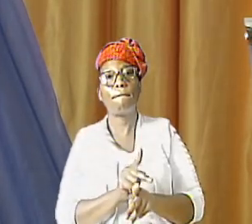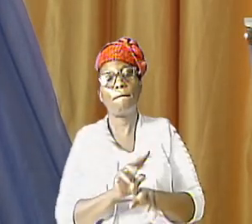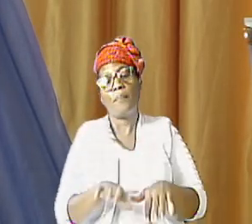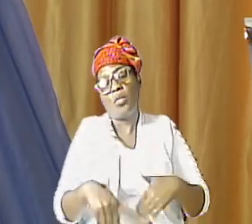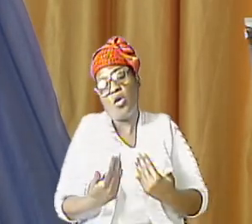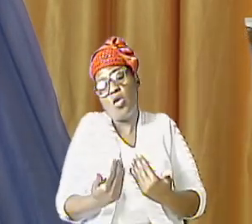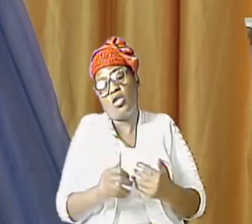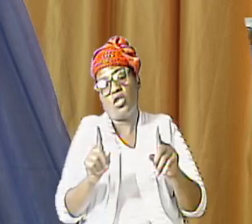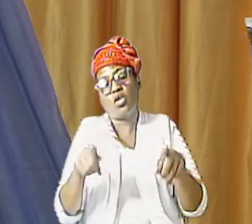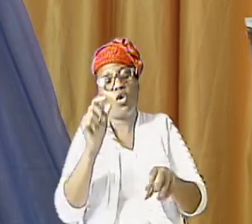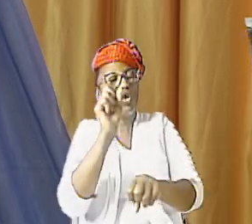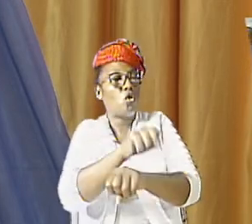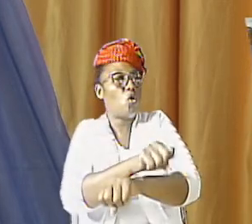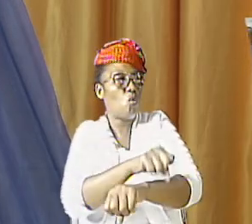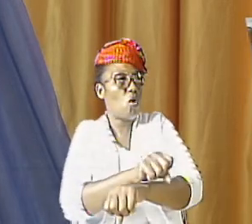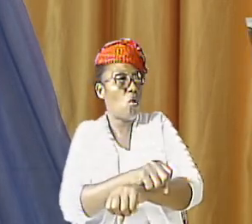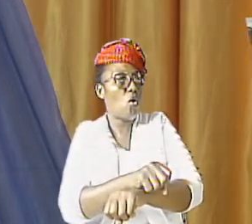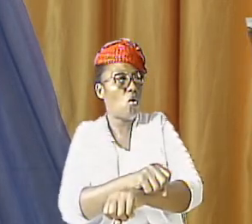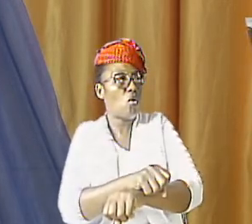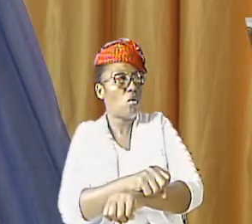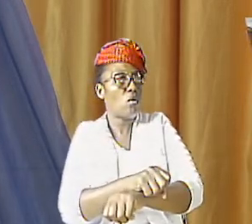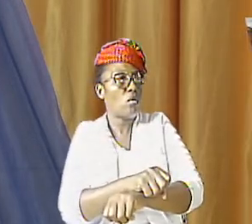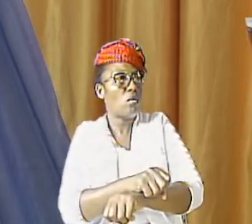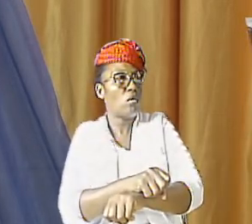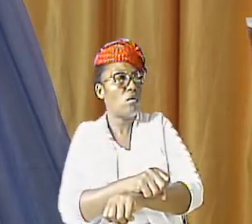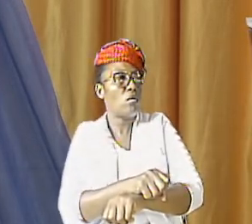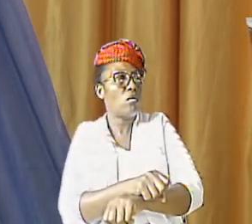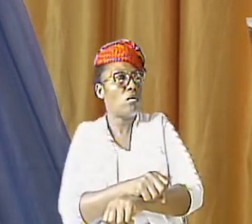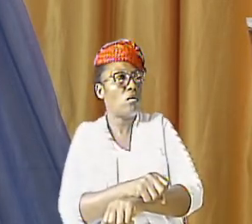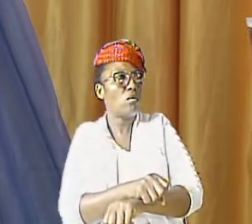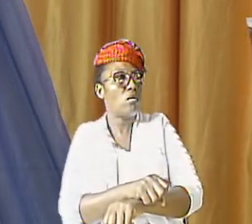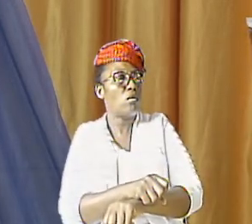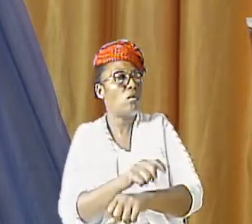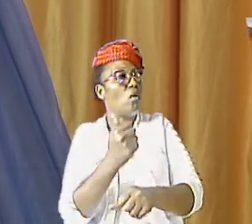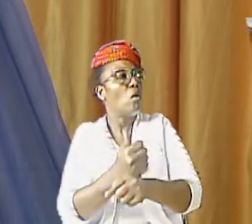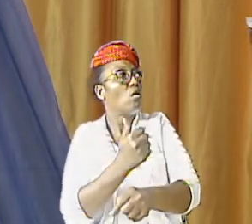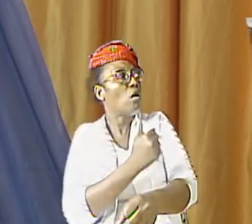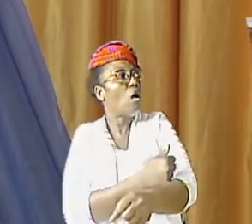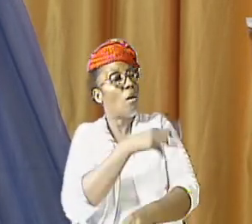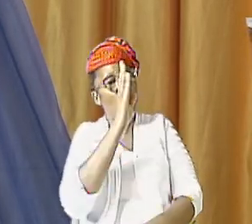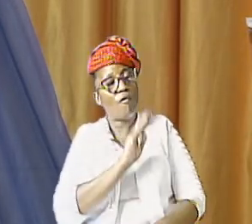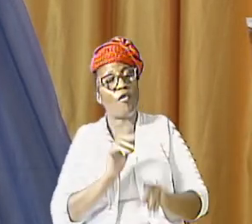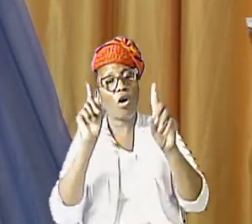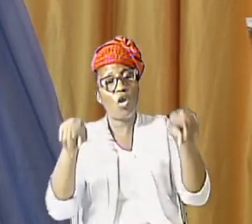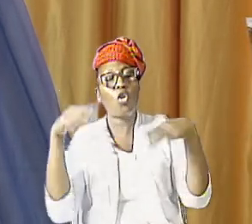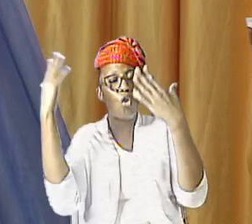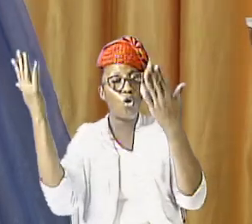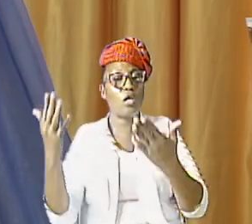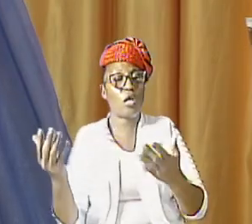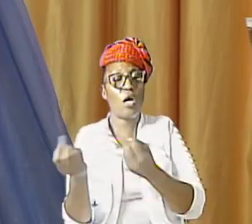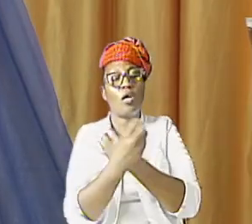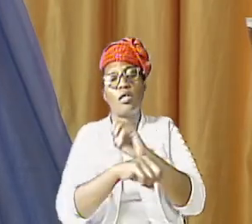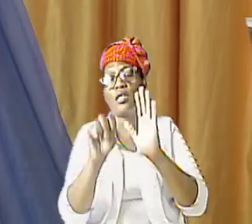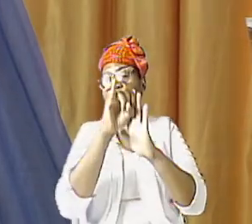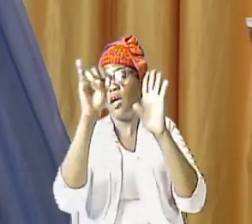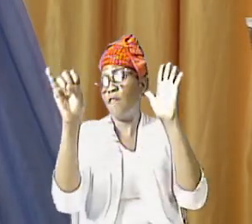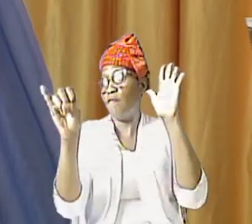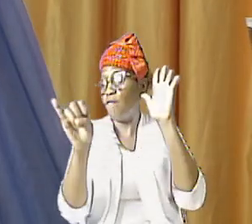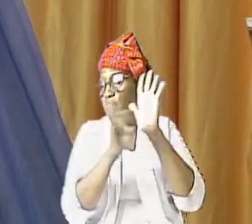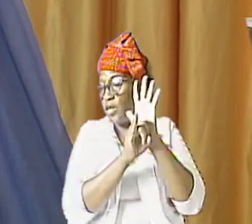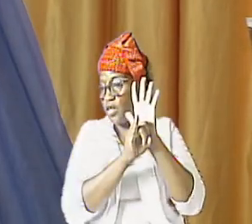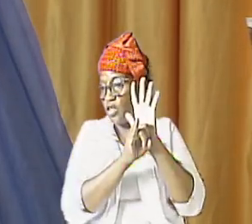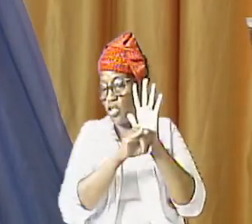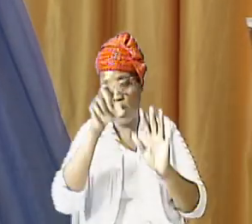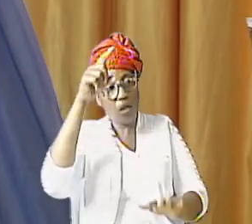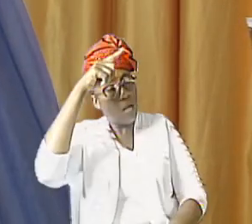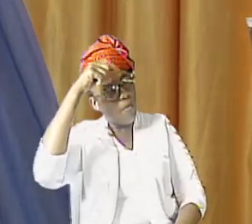Now, how was this going to work? How was the arm of God going to bring salvation?